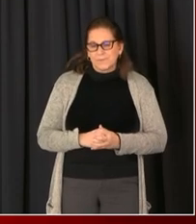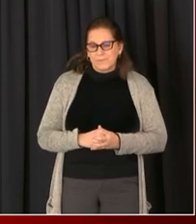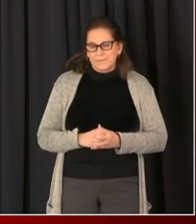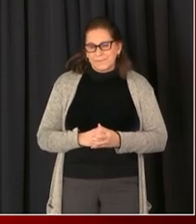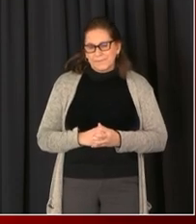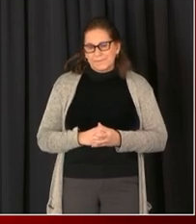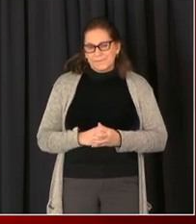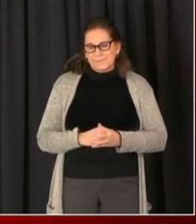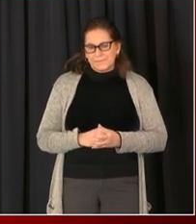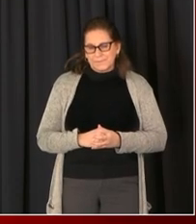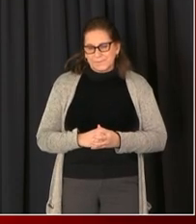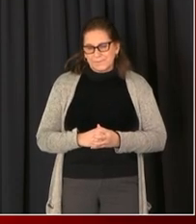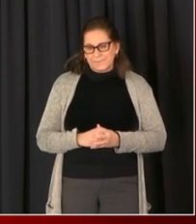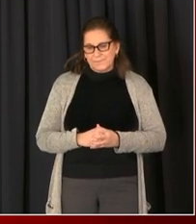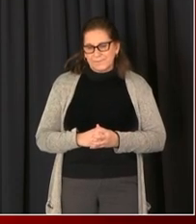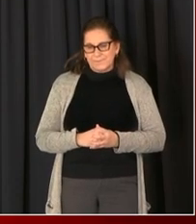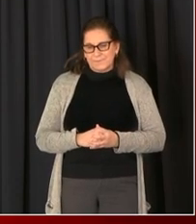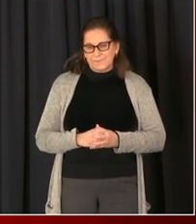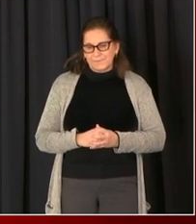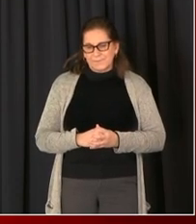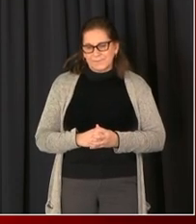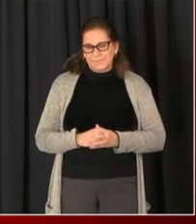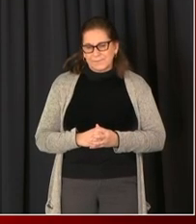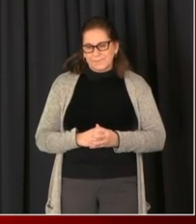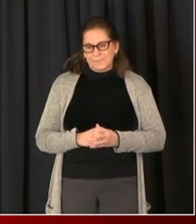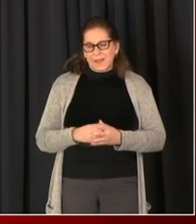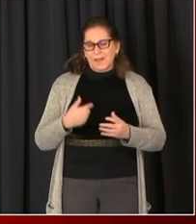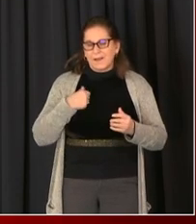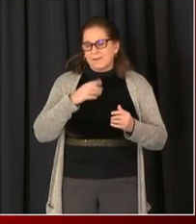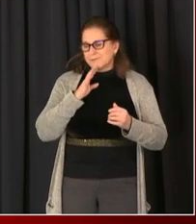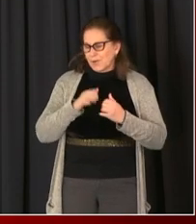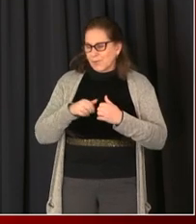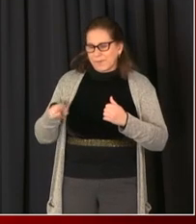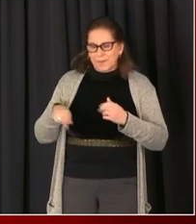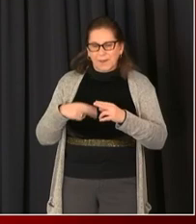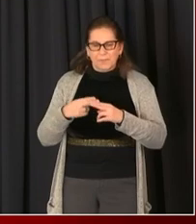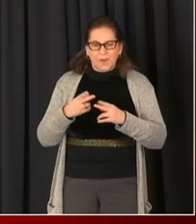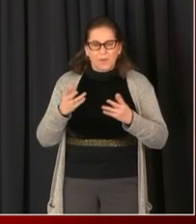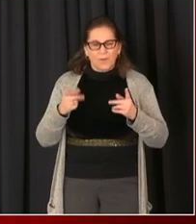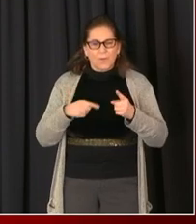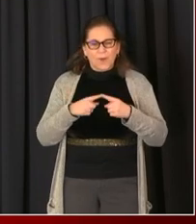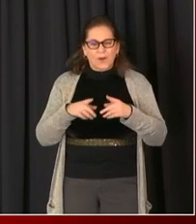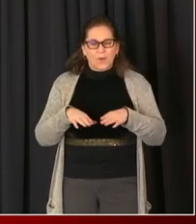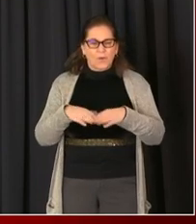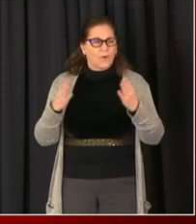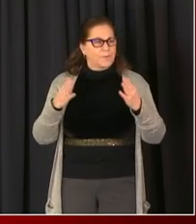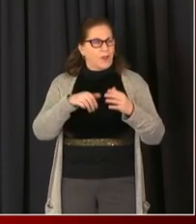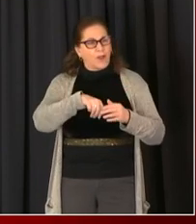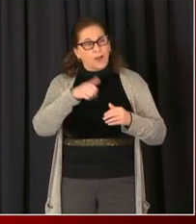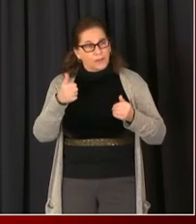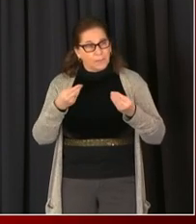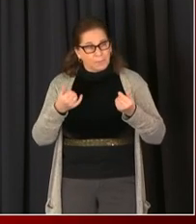Petworth playground, another playground in Petworth, I should say. And you should talk to